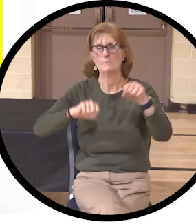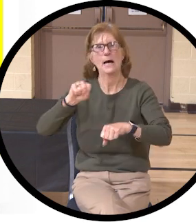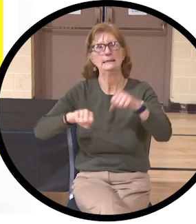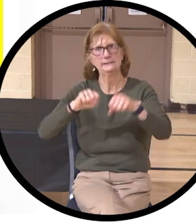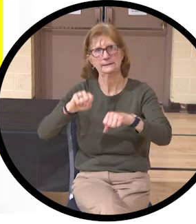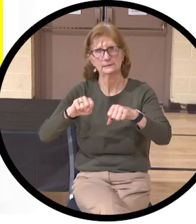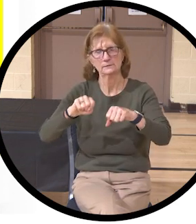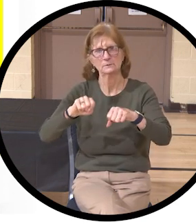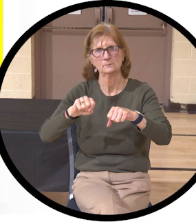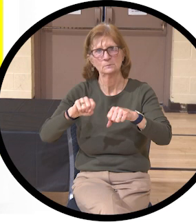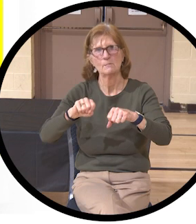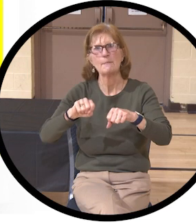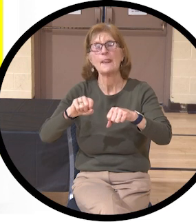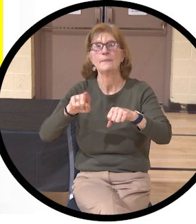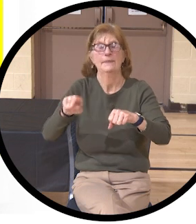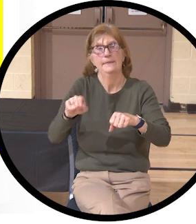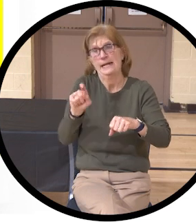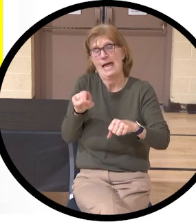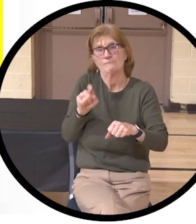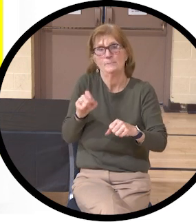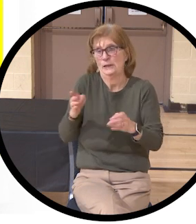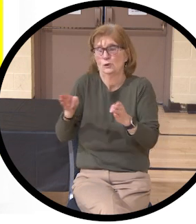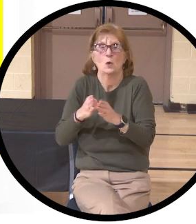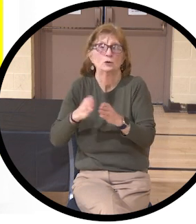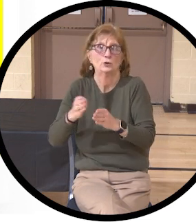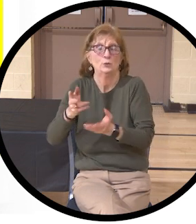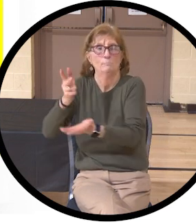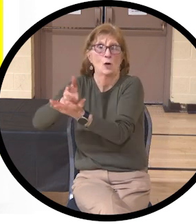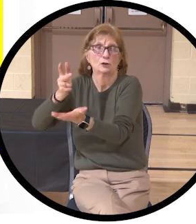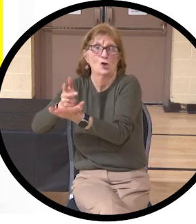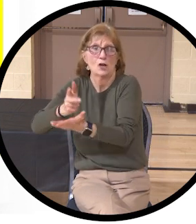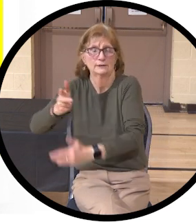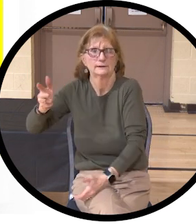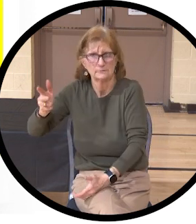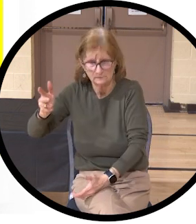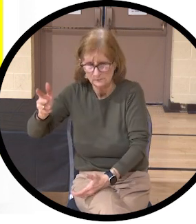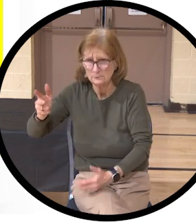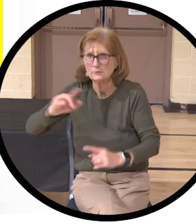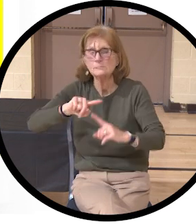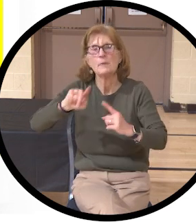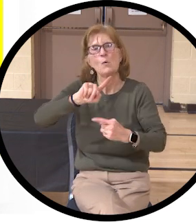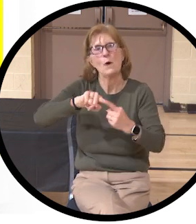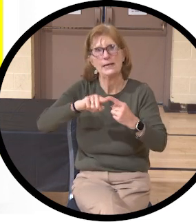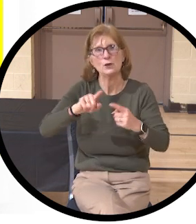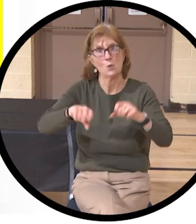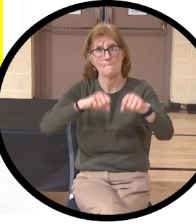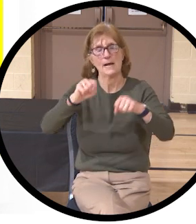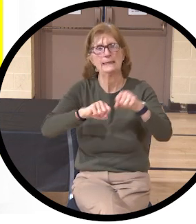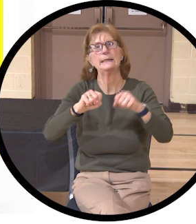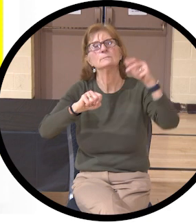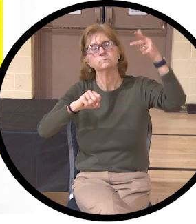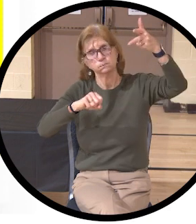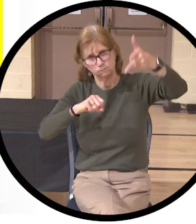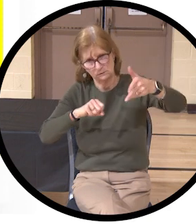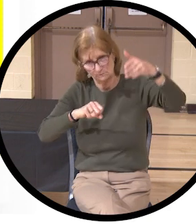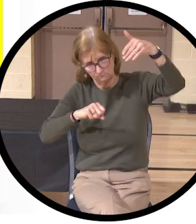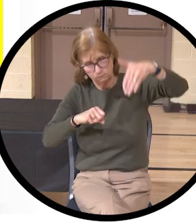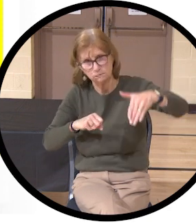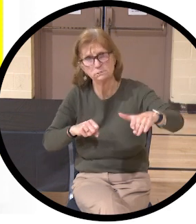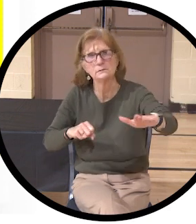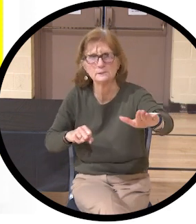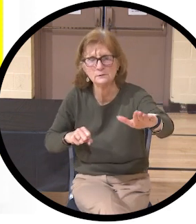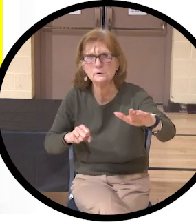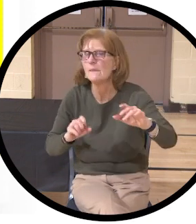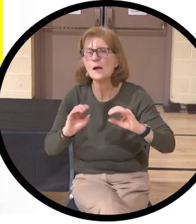that's closest to parked cars. And then if you're moving faster in the downhill direction, you'll have just the curb next to you with less,